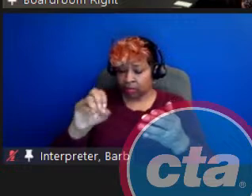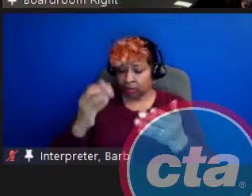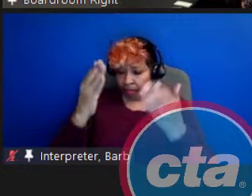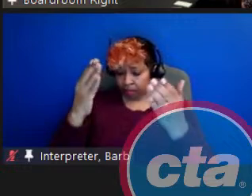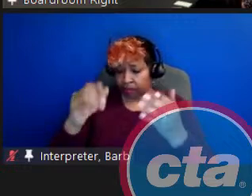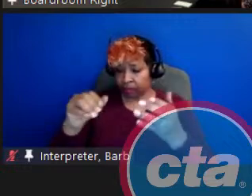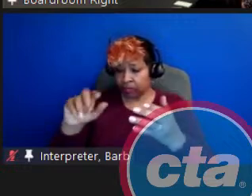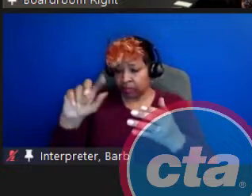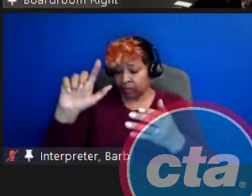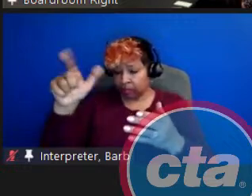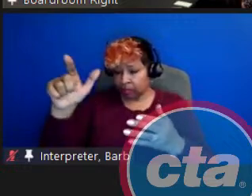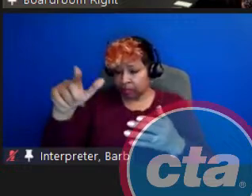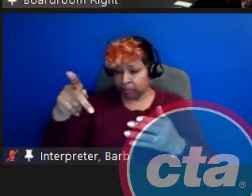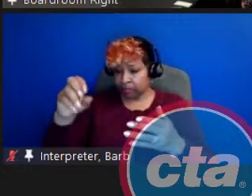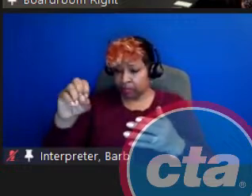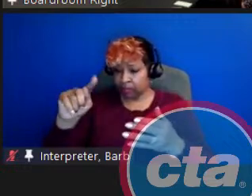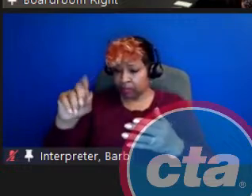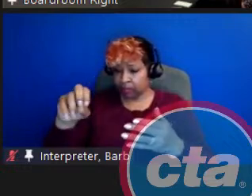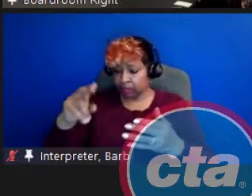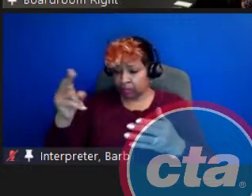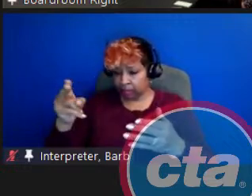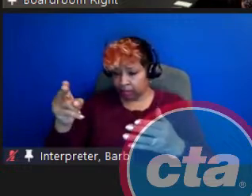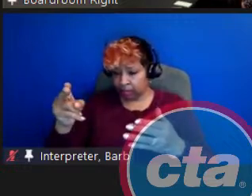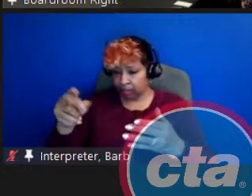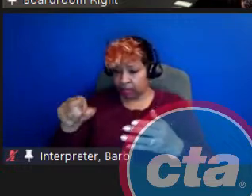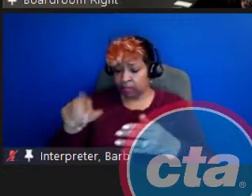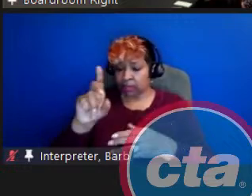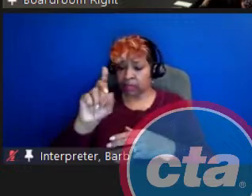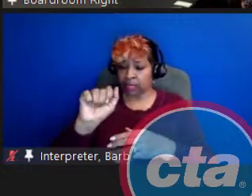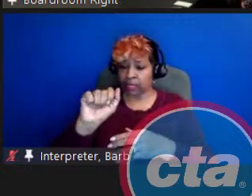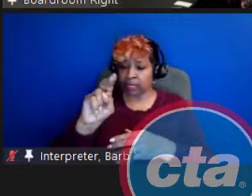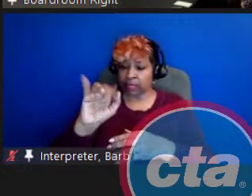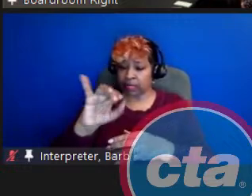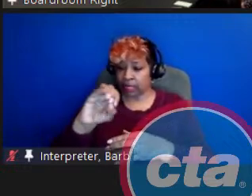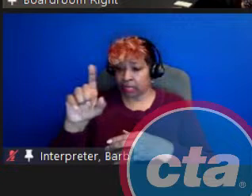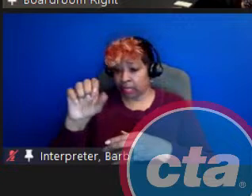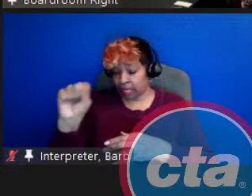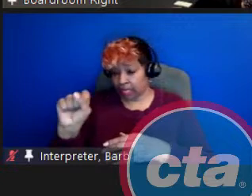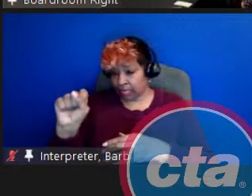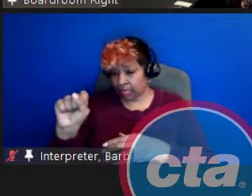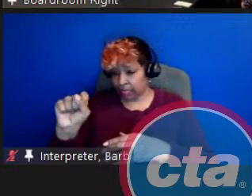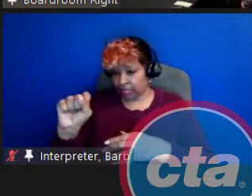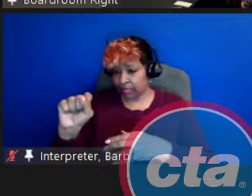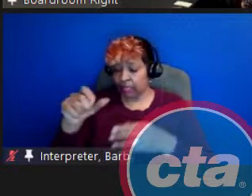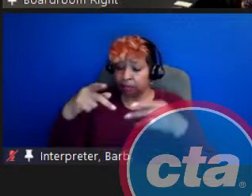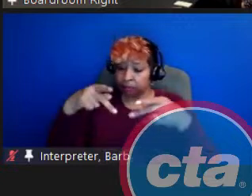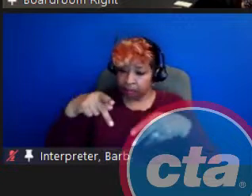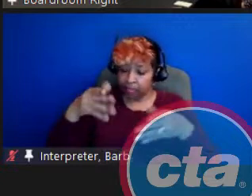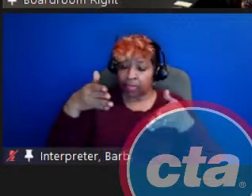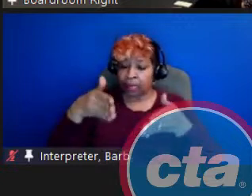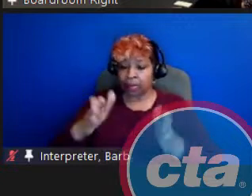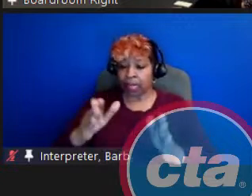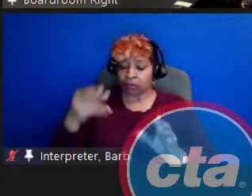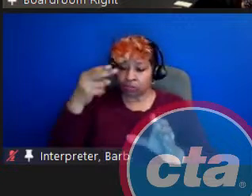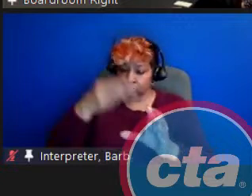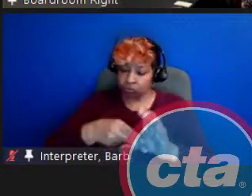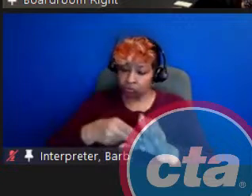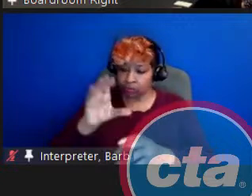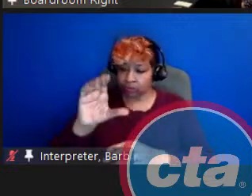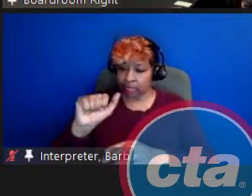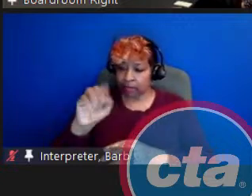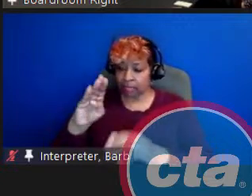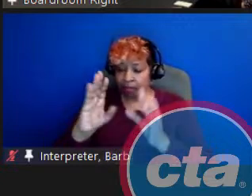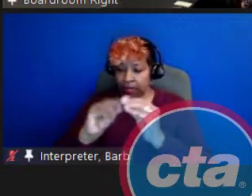by Peter Henderson that Danielle Stanley be permitted to join the Citizens Advisory Board meeting